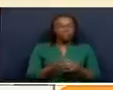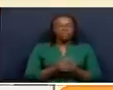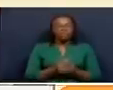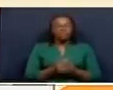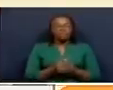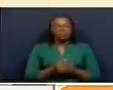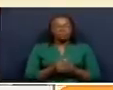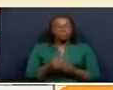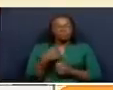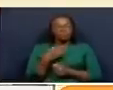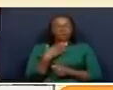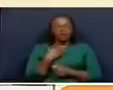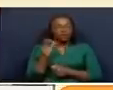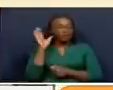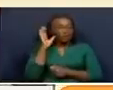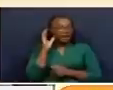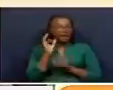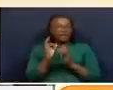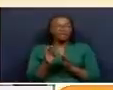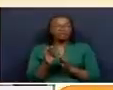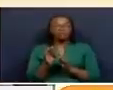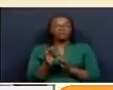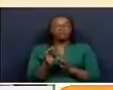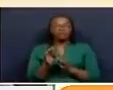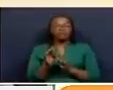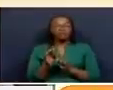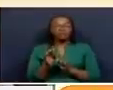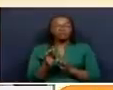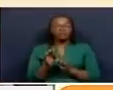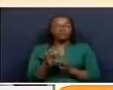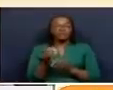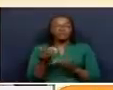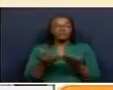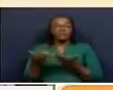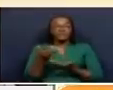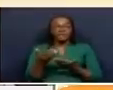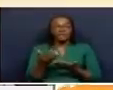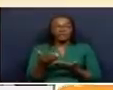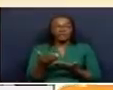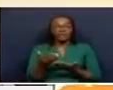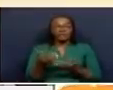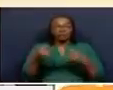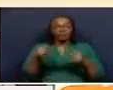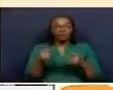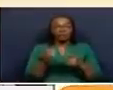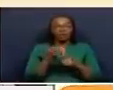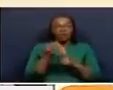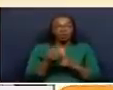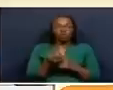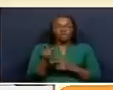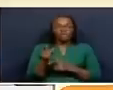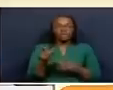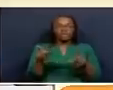I want to hear, with a thinning tax base, how are you going to engage in this? Is it abracadabra voodoo